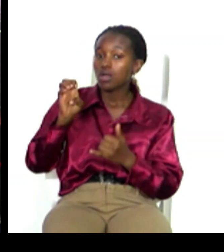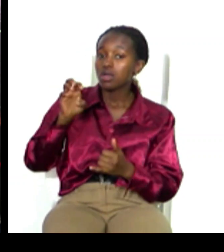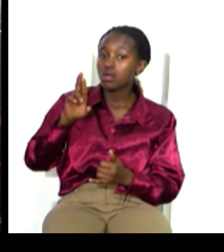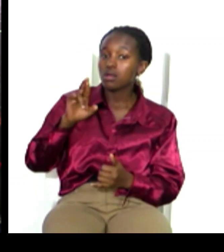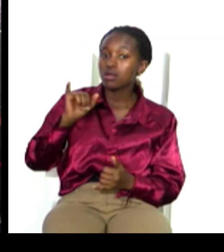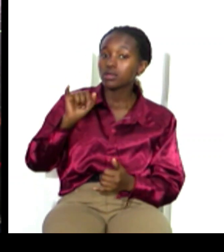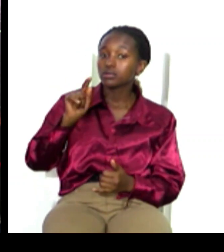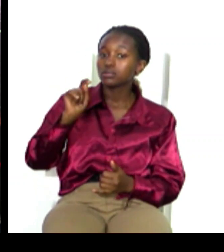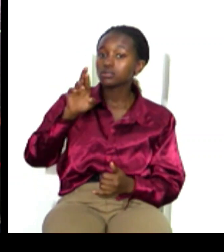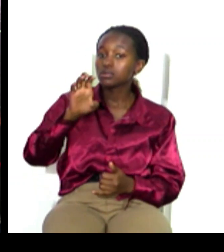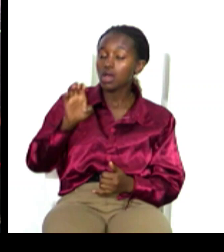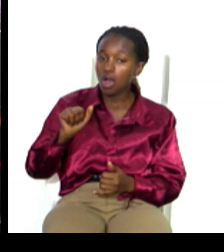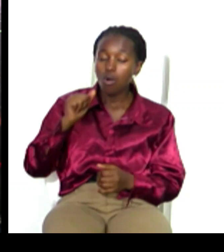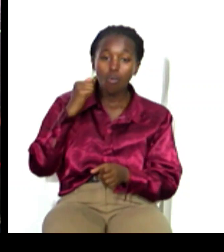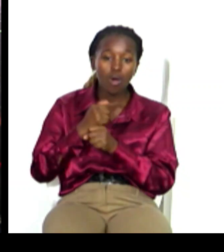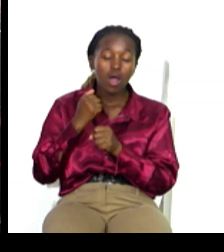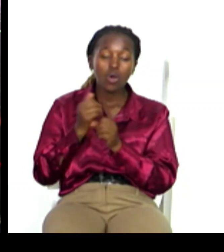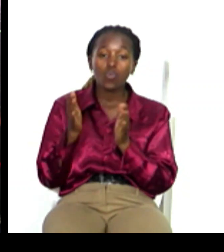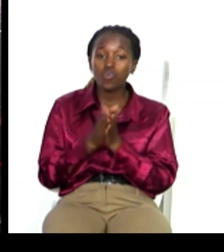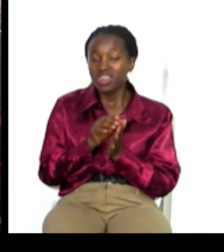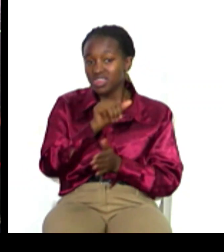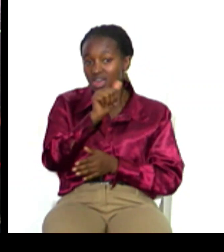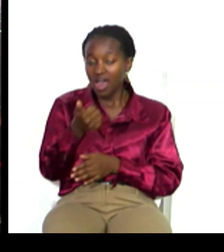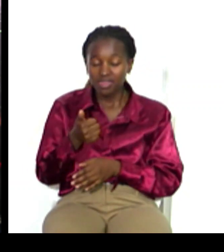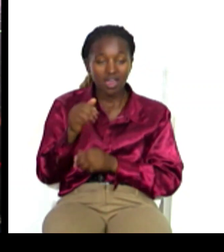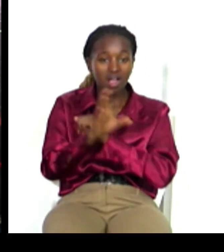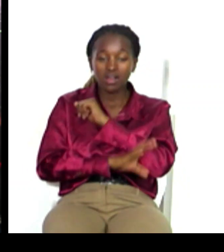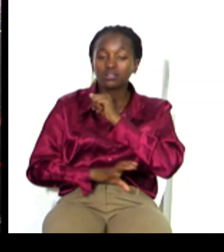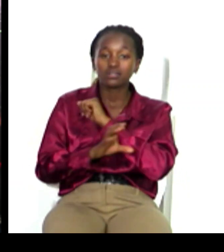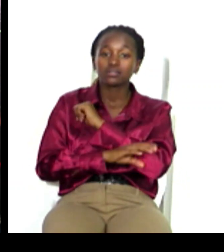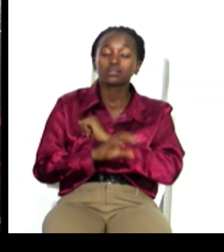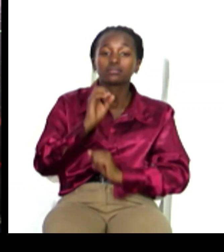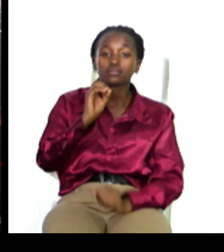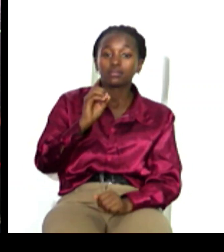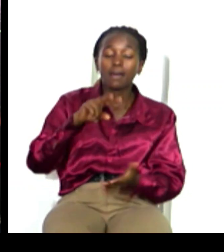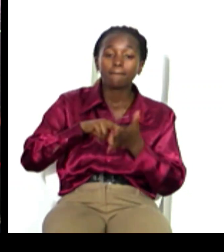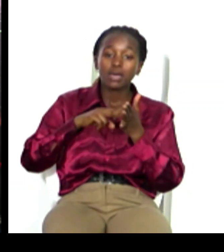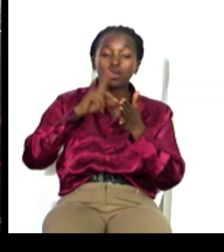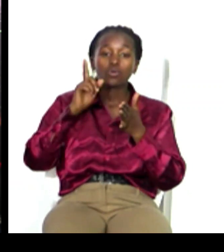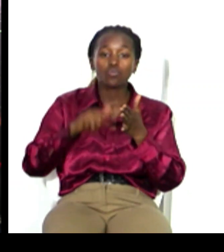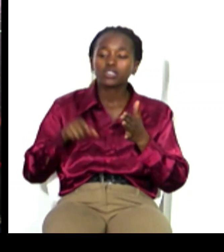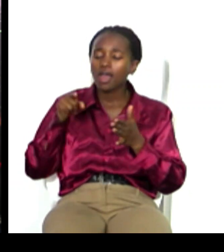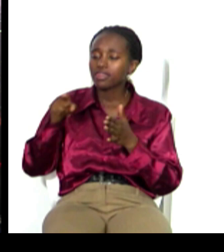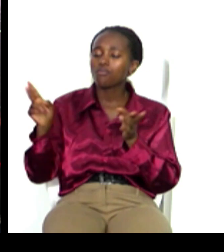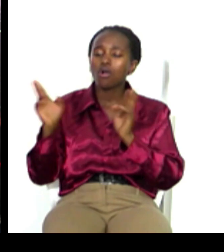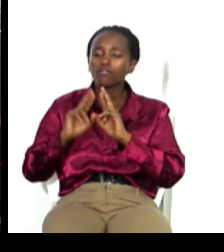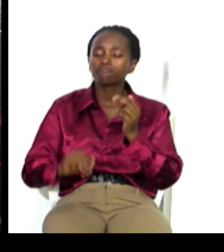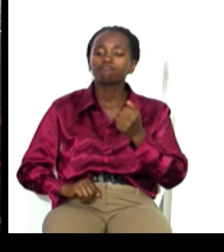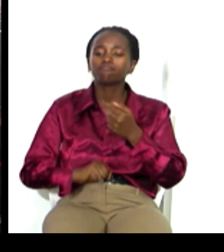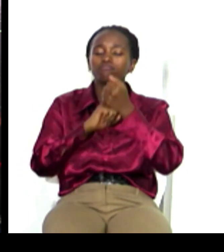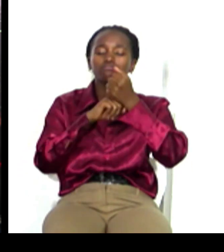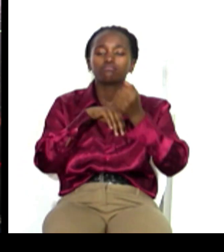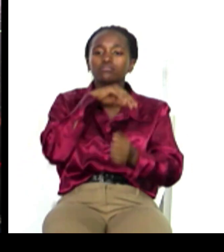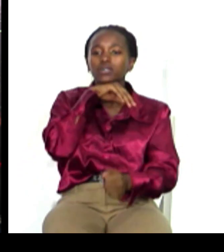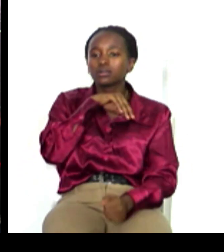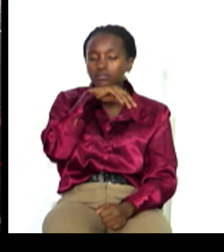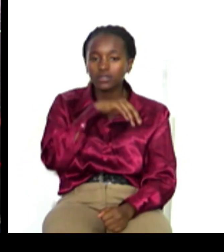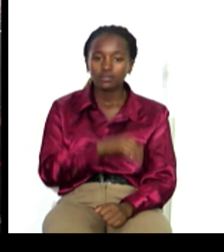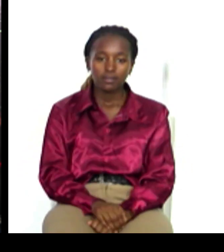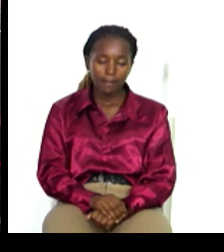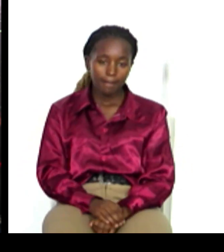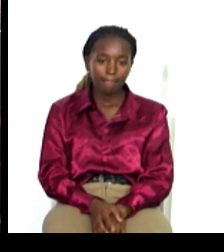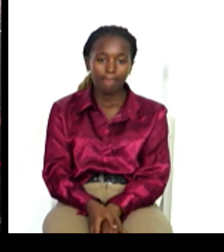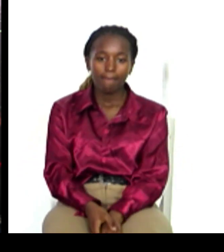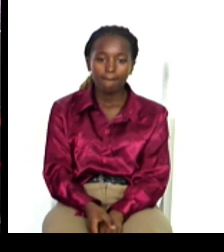doesn't work hand in hand with Djibouti and Ethiopia. So Eritrea is going to support Raila Amolo Odinga, and they